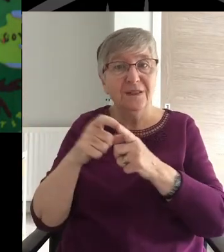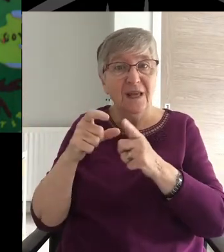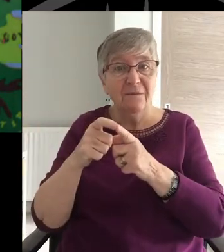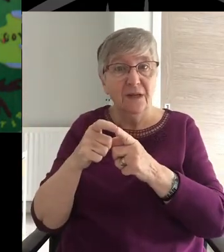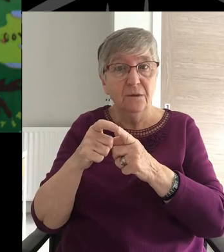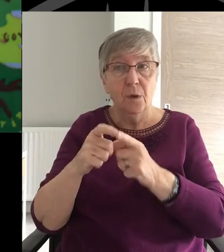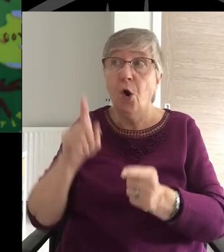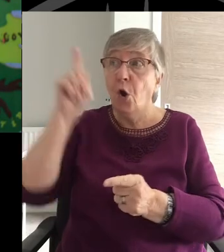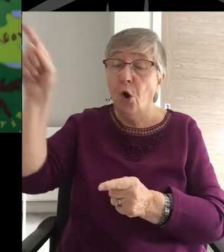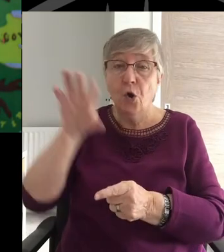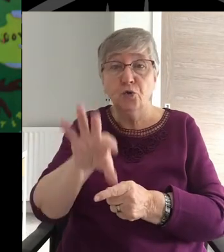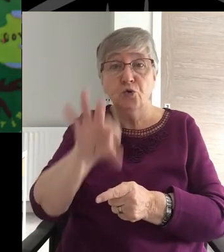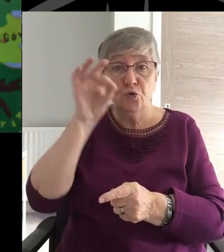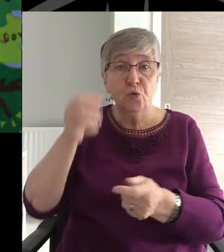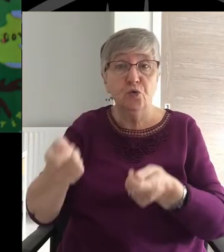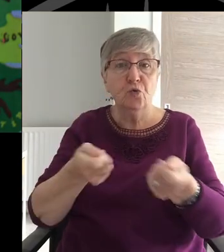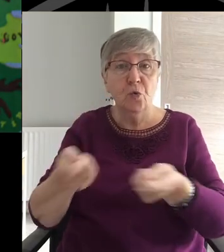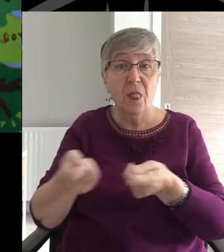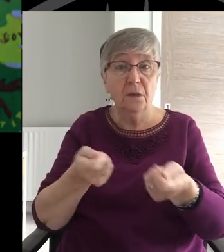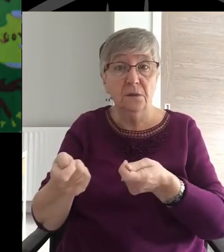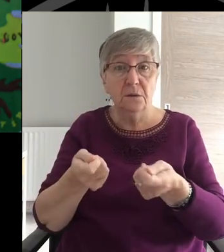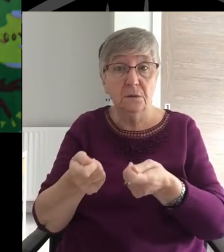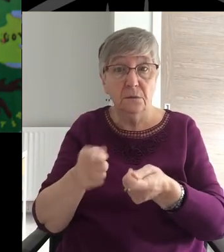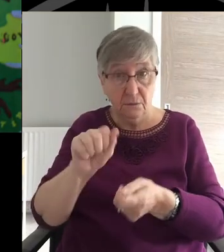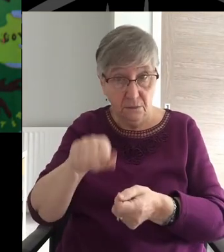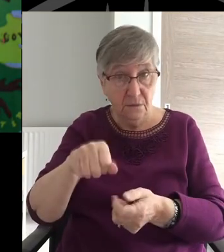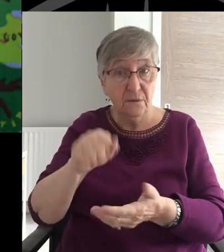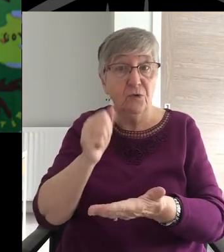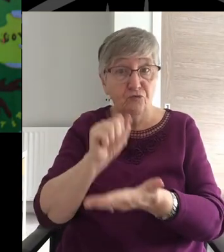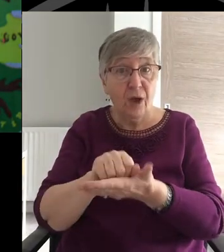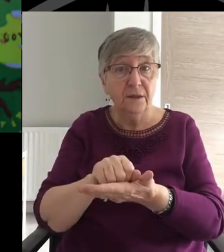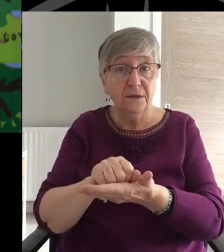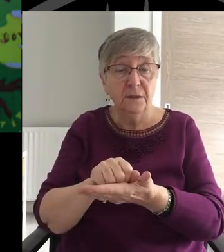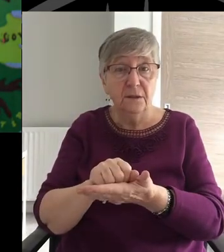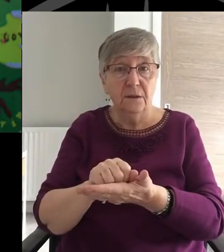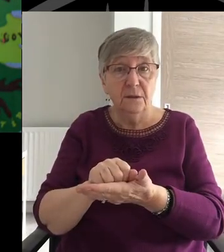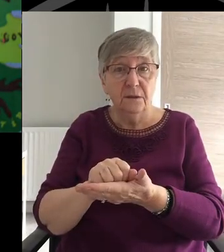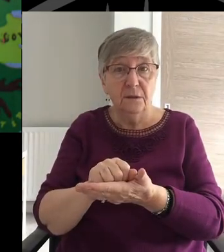appointed rulers to them. They were.